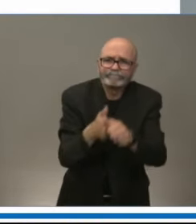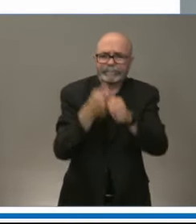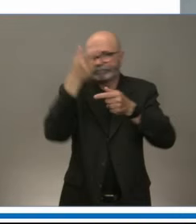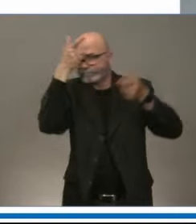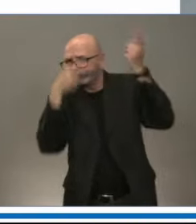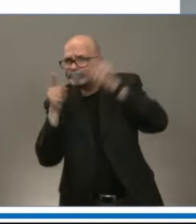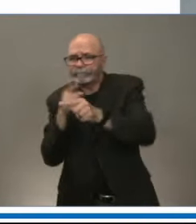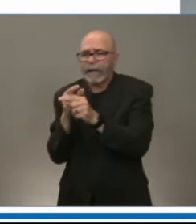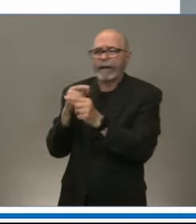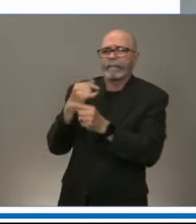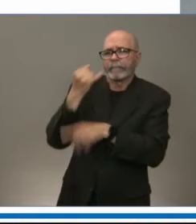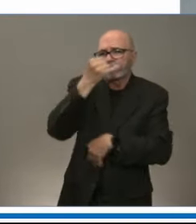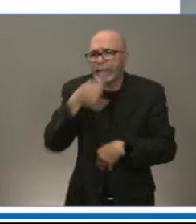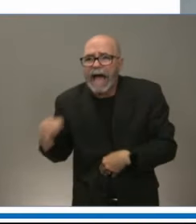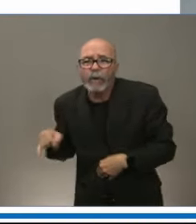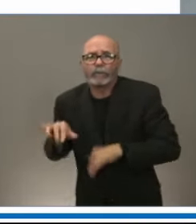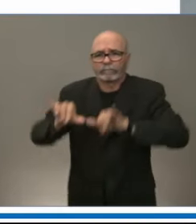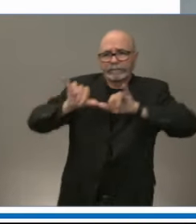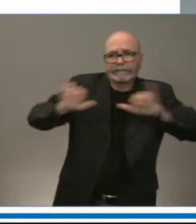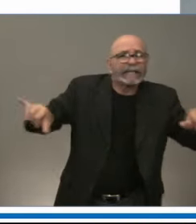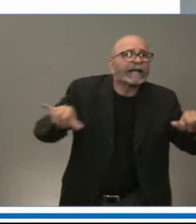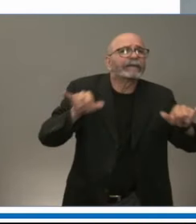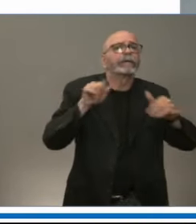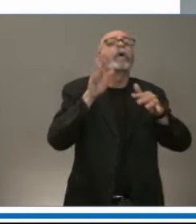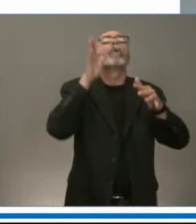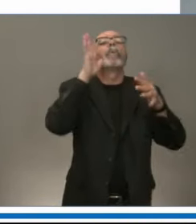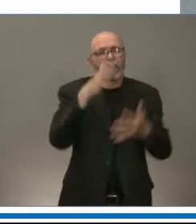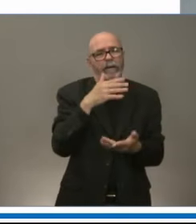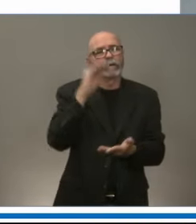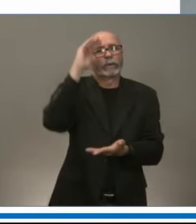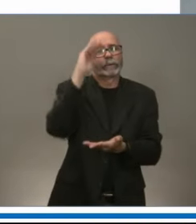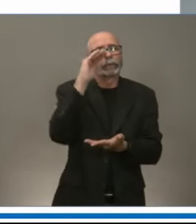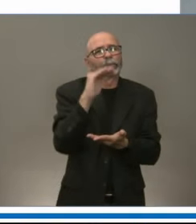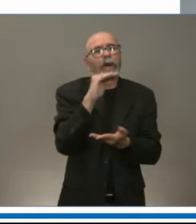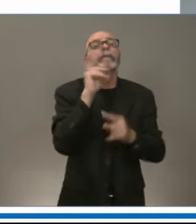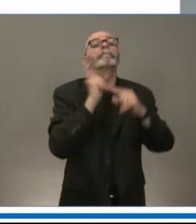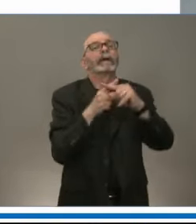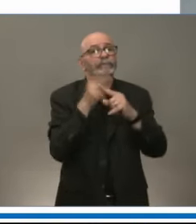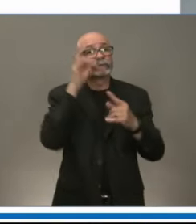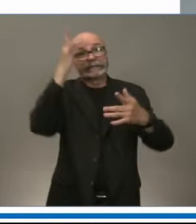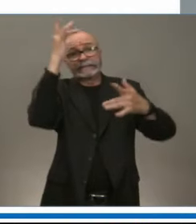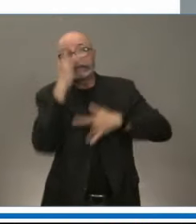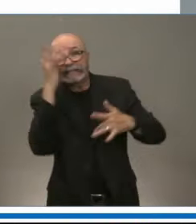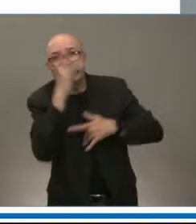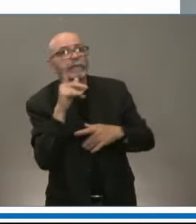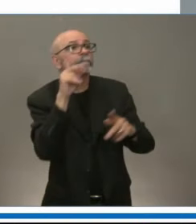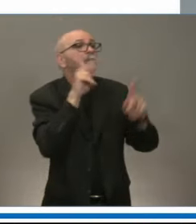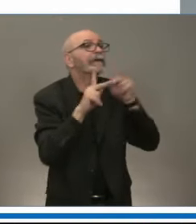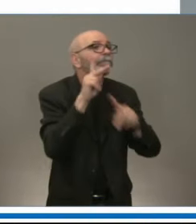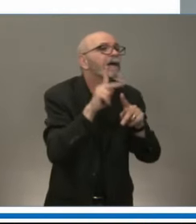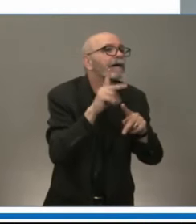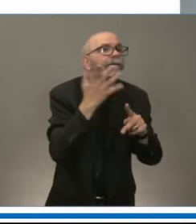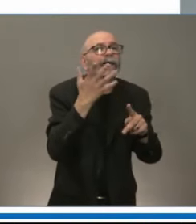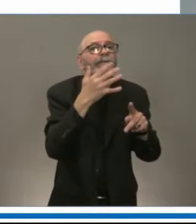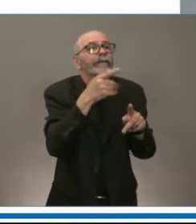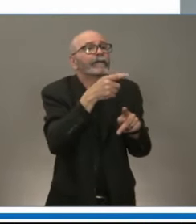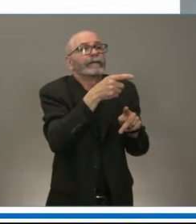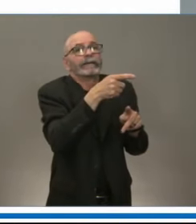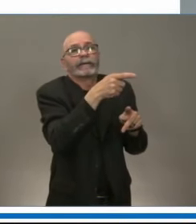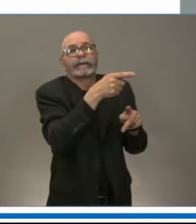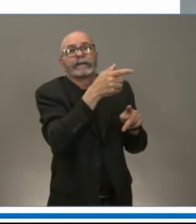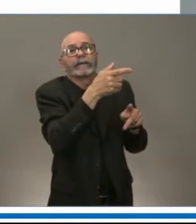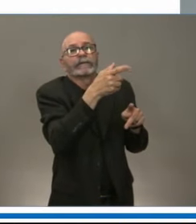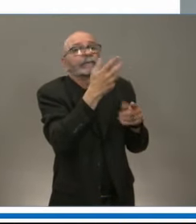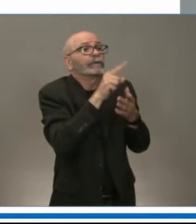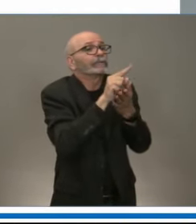is, how many Nova Scotians become ill and critically ill, how much our healthcare system is expanded. Now is the time. It's that next 2 to 3 weeks